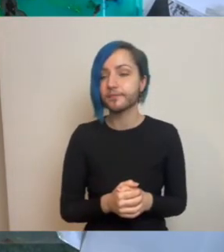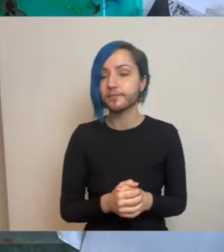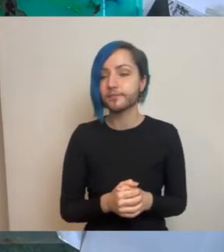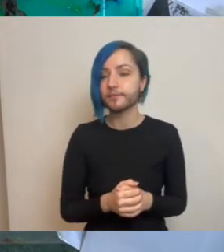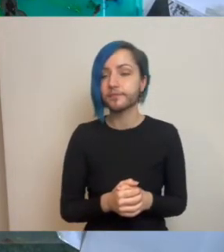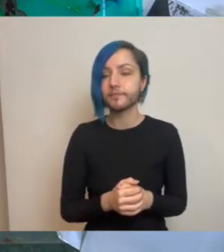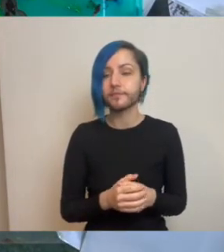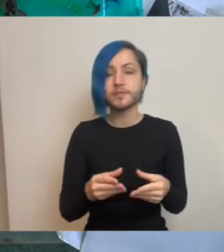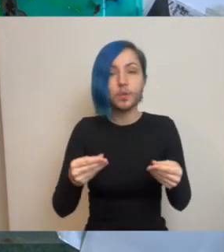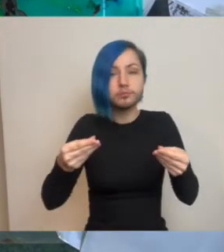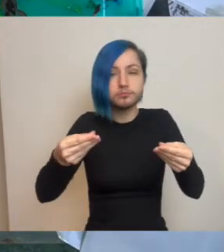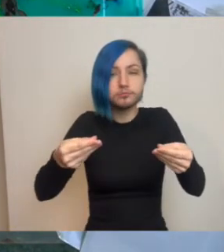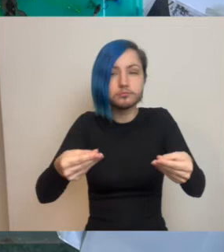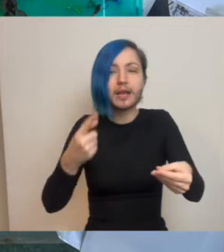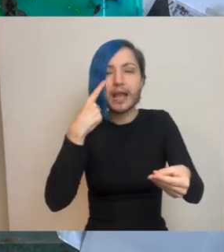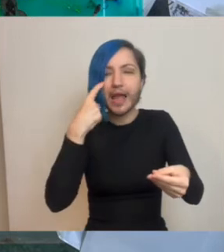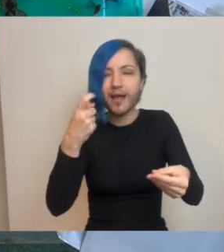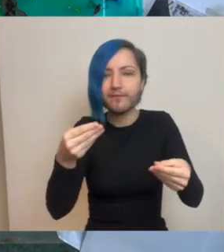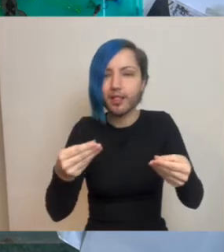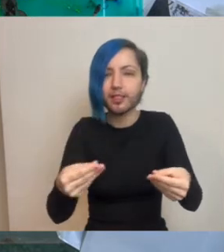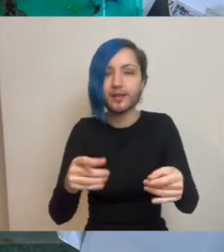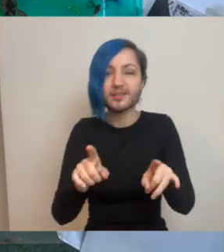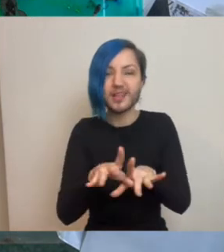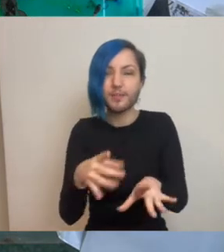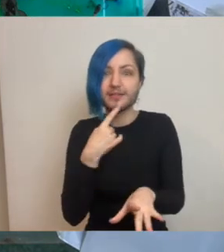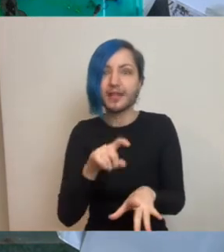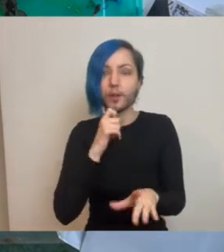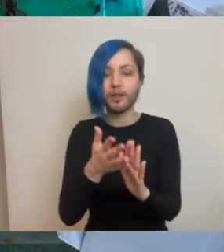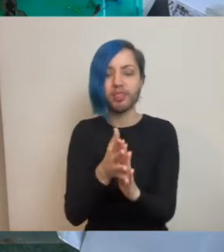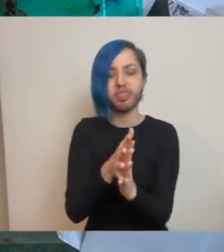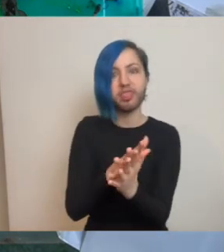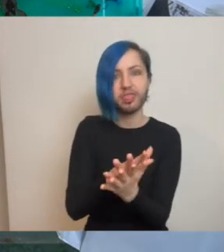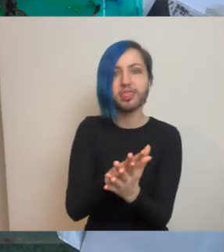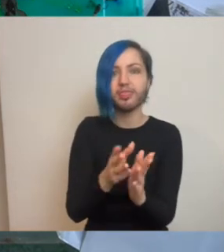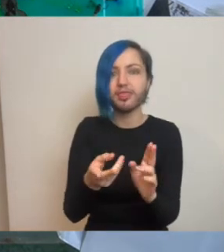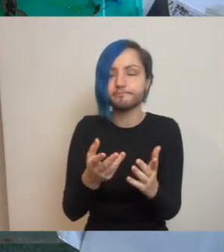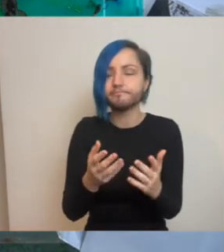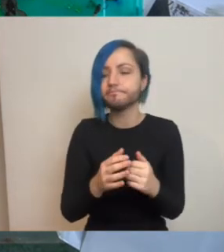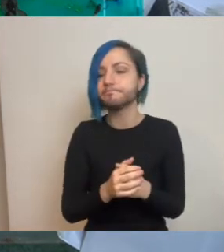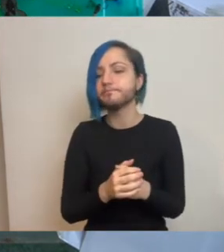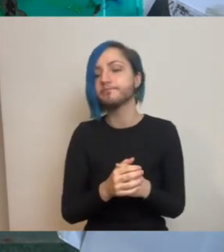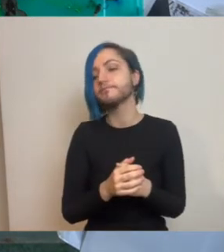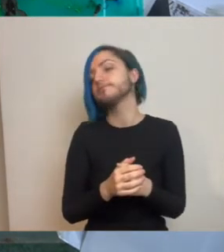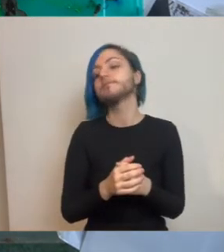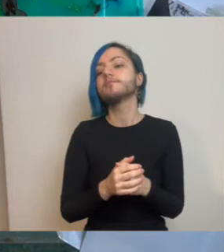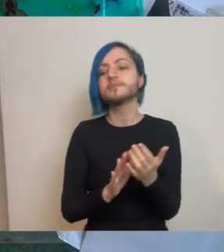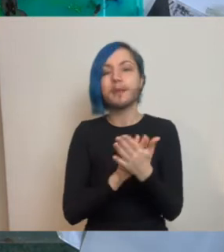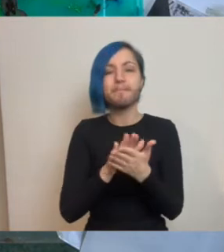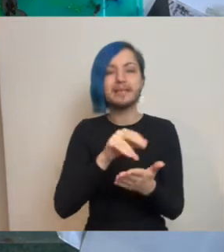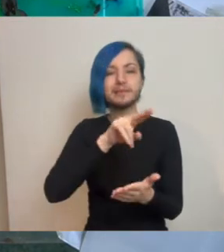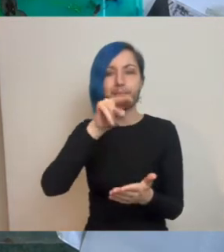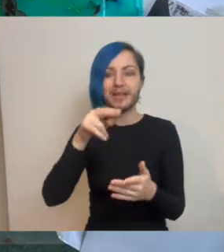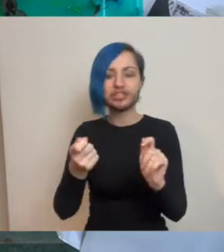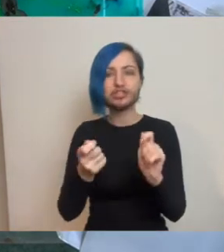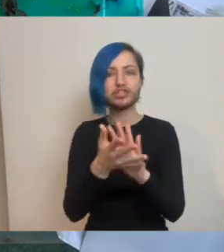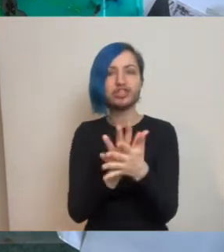So with this, be careful how you place it just because, like I said, it will move about and your painting will change a lot.